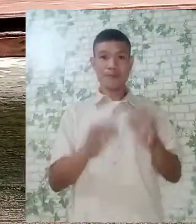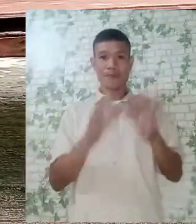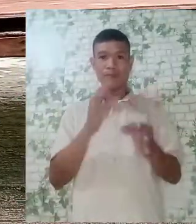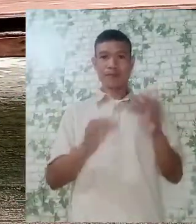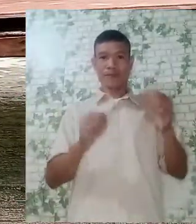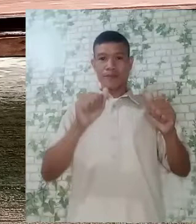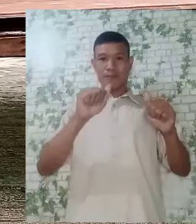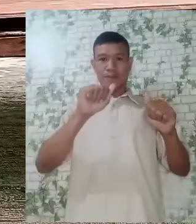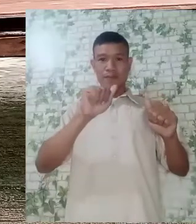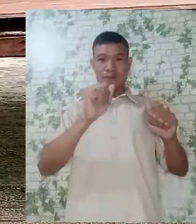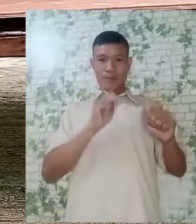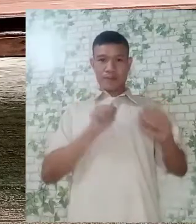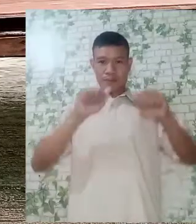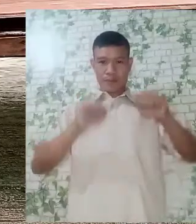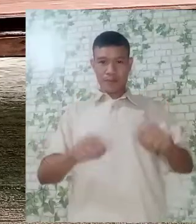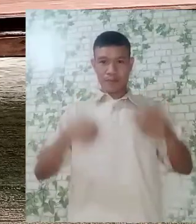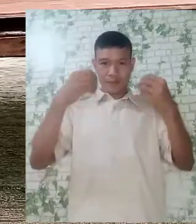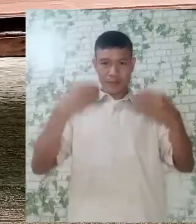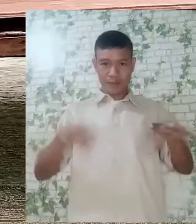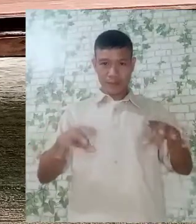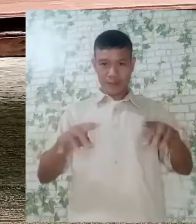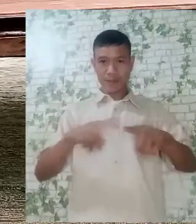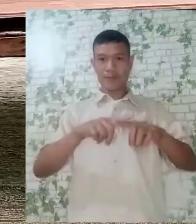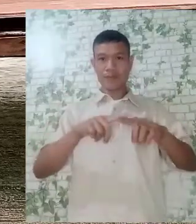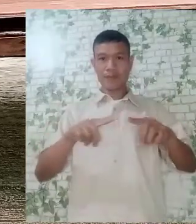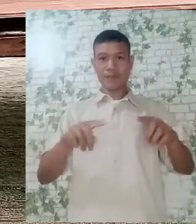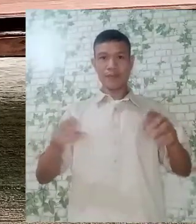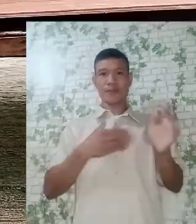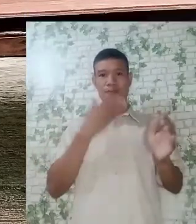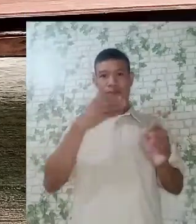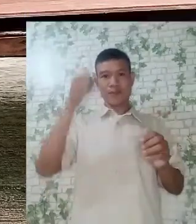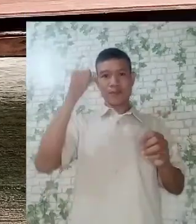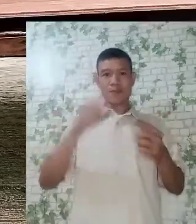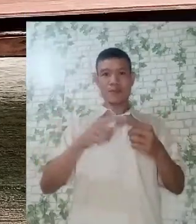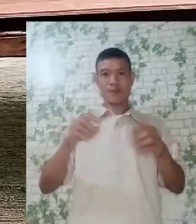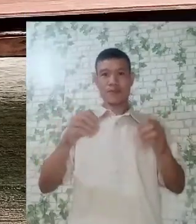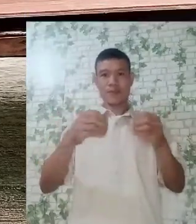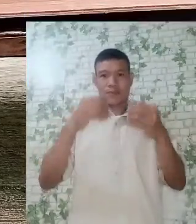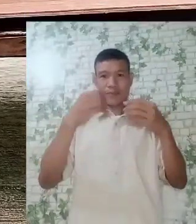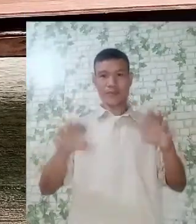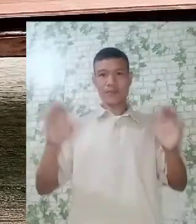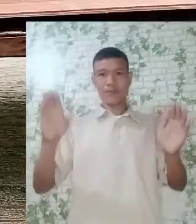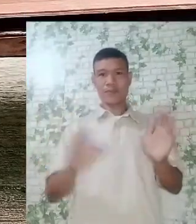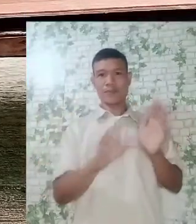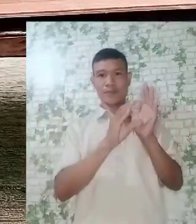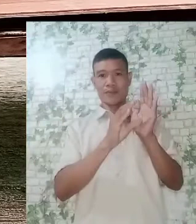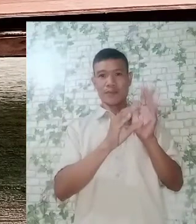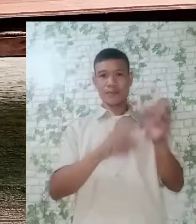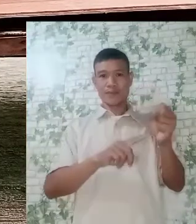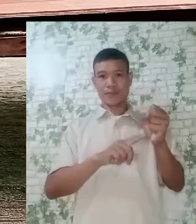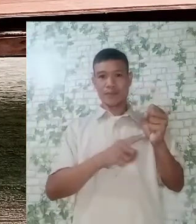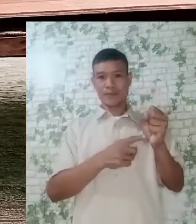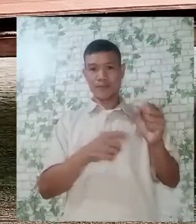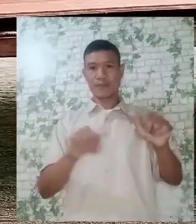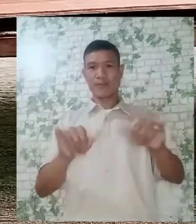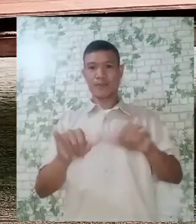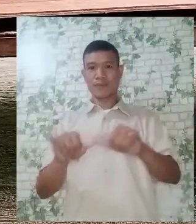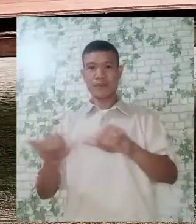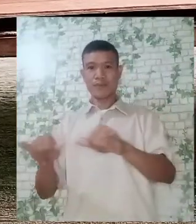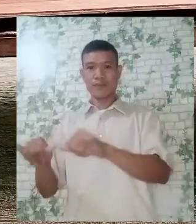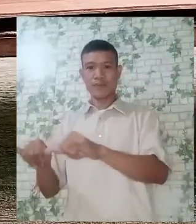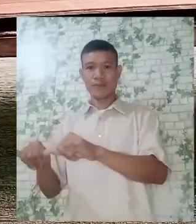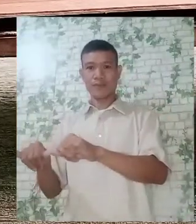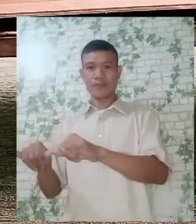but I will try my best to finish this challenge. So it will start from measuring